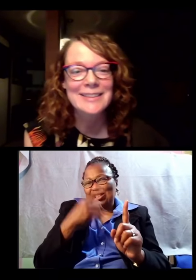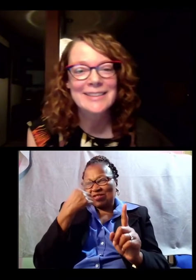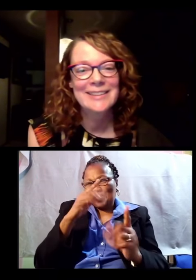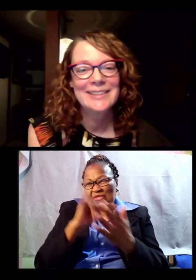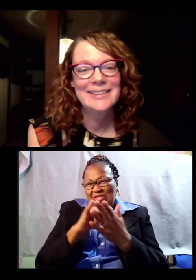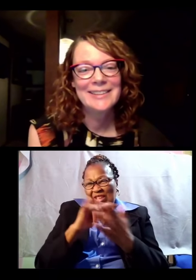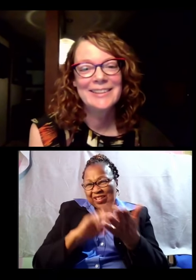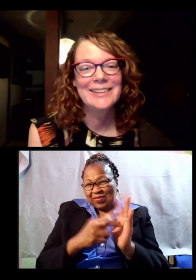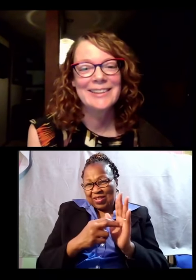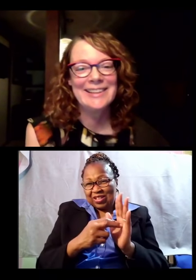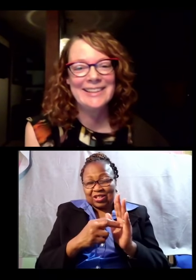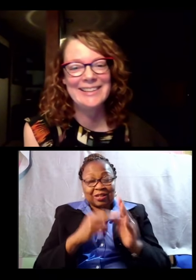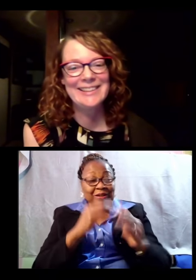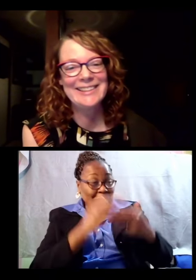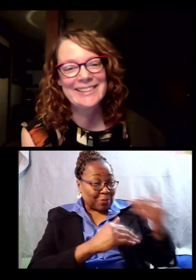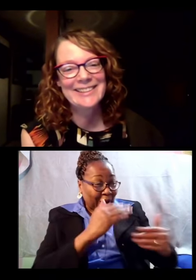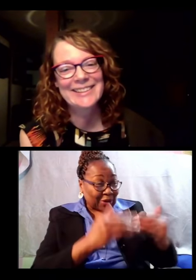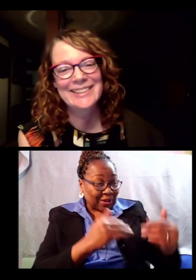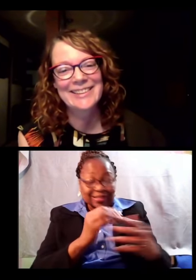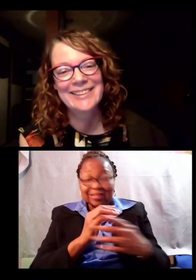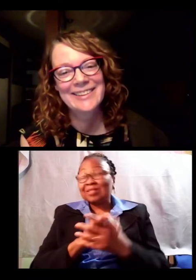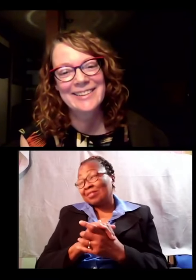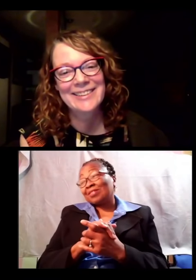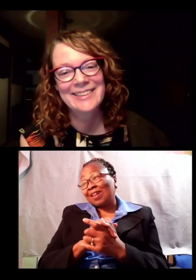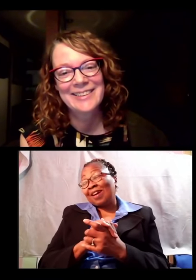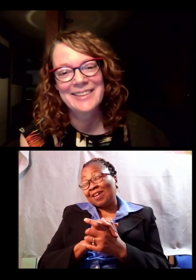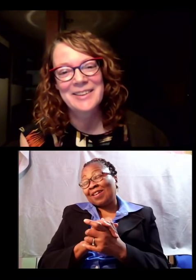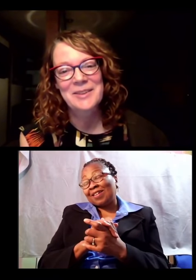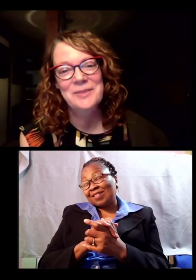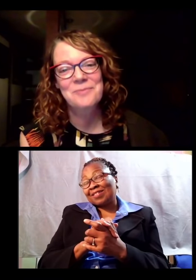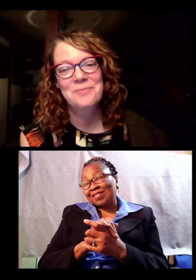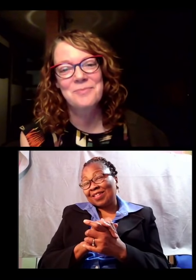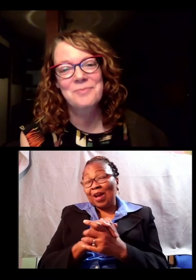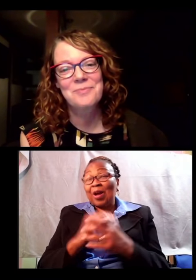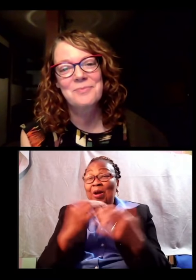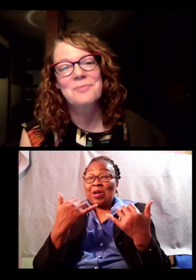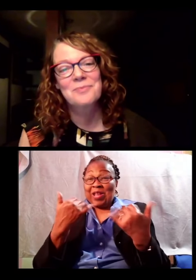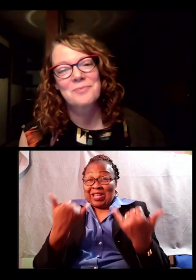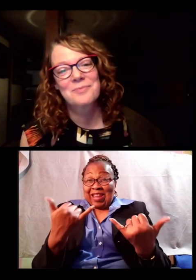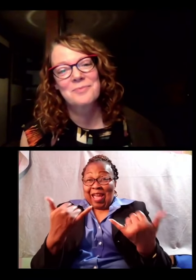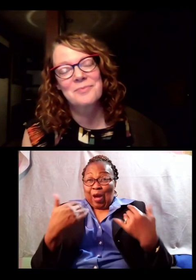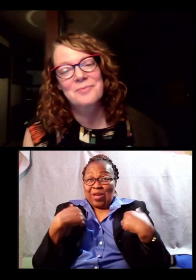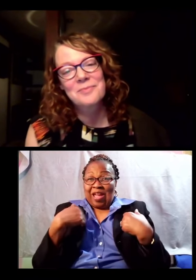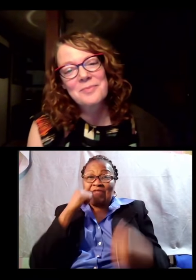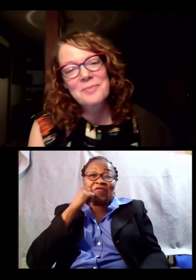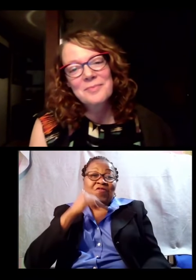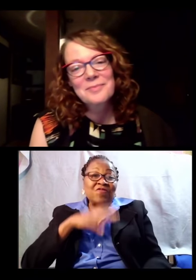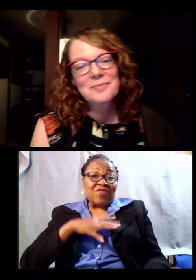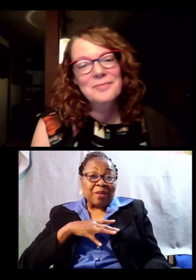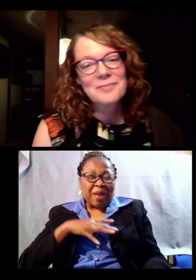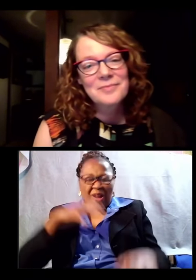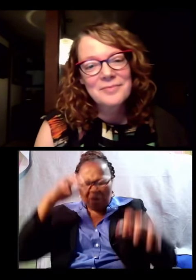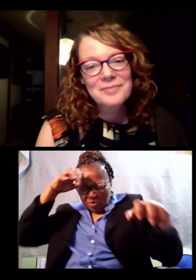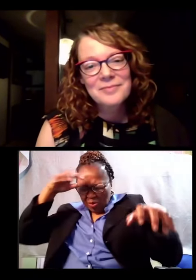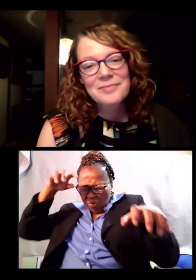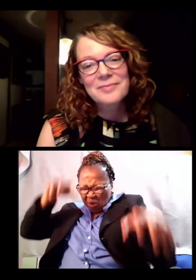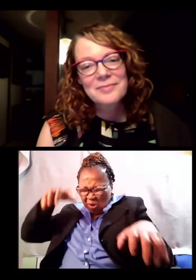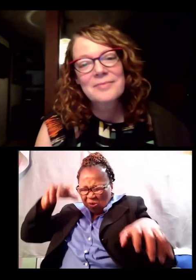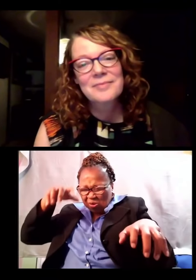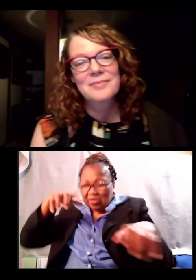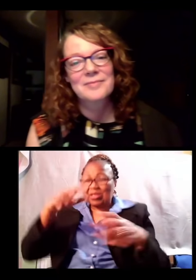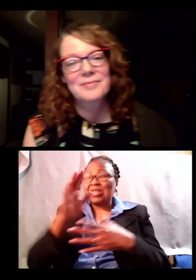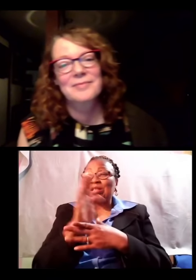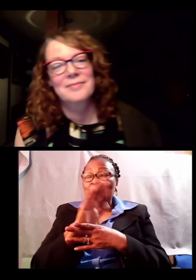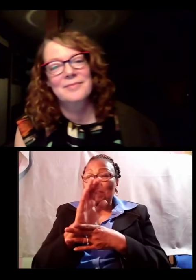Progress. Yeah, we actually have female werewolves in some films and